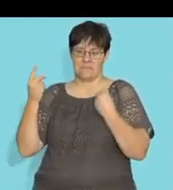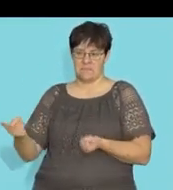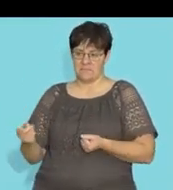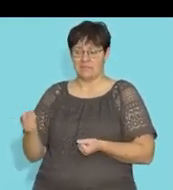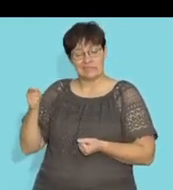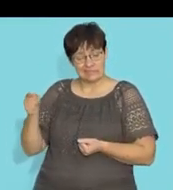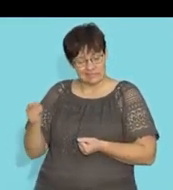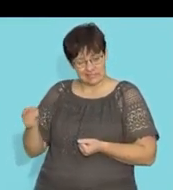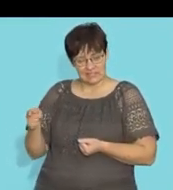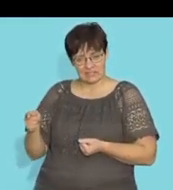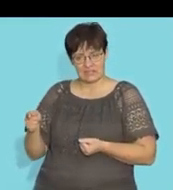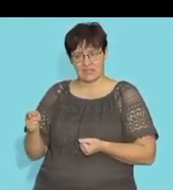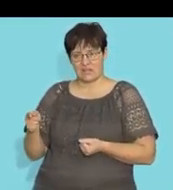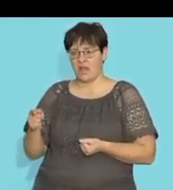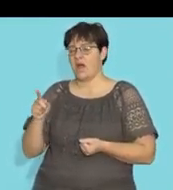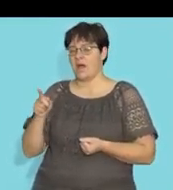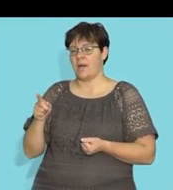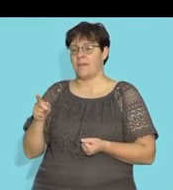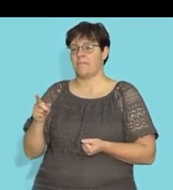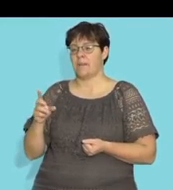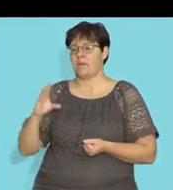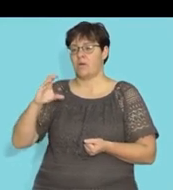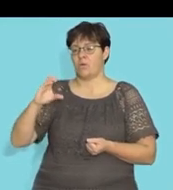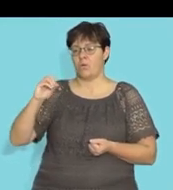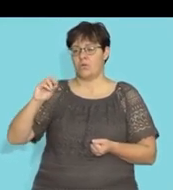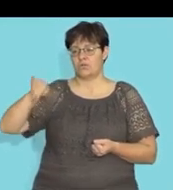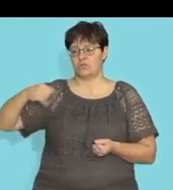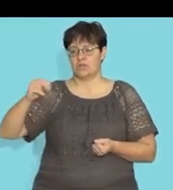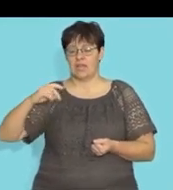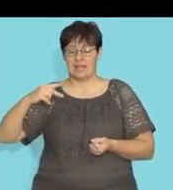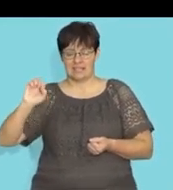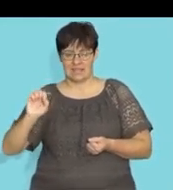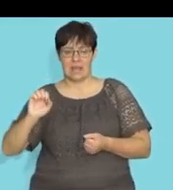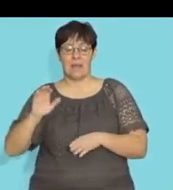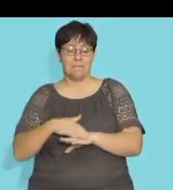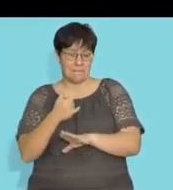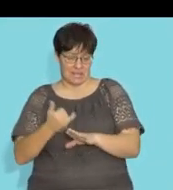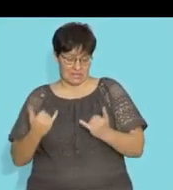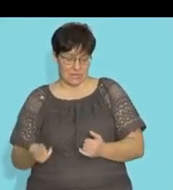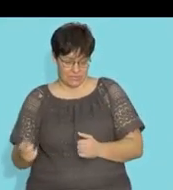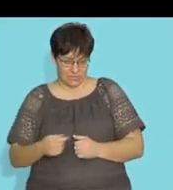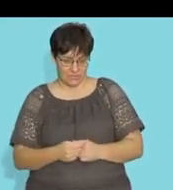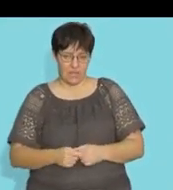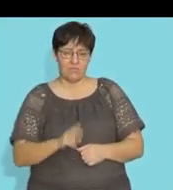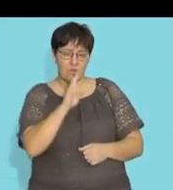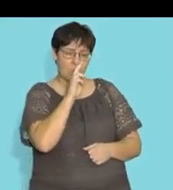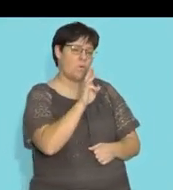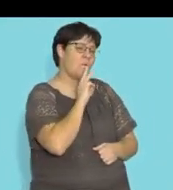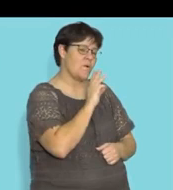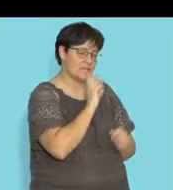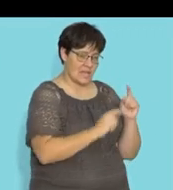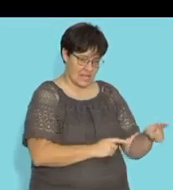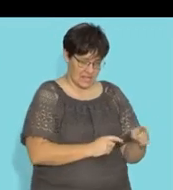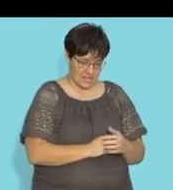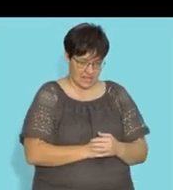and that chloride ion is seen to be a conjugate base. When we look at water,